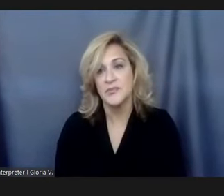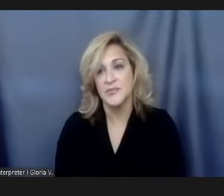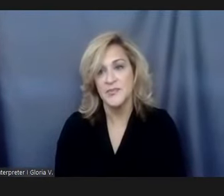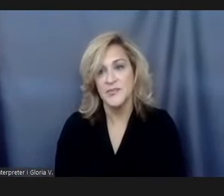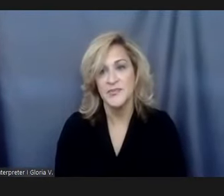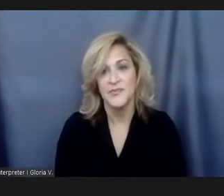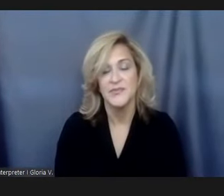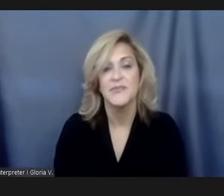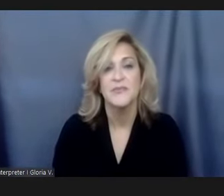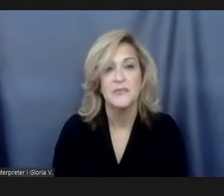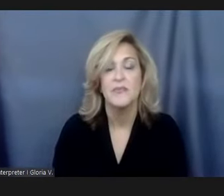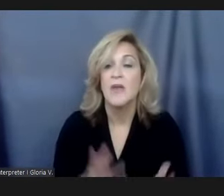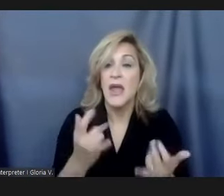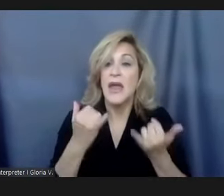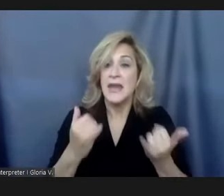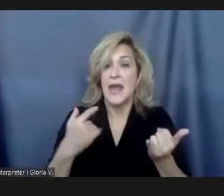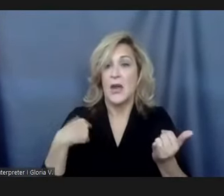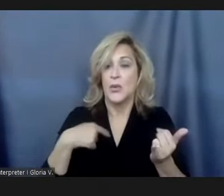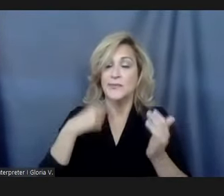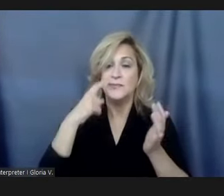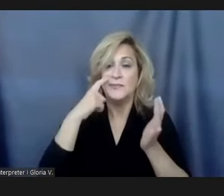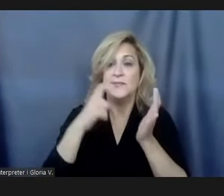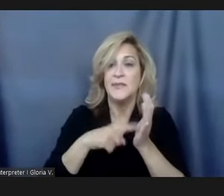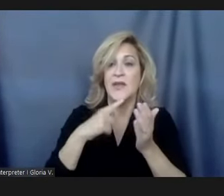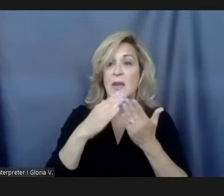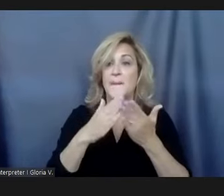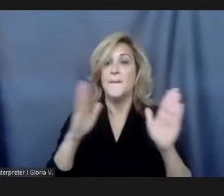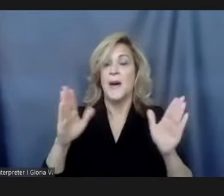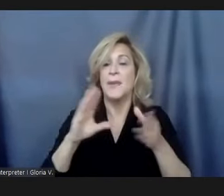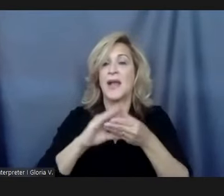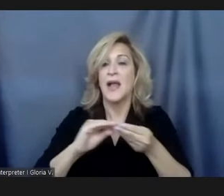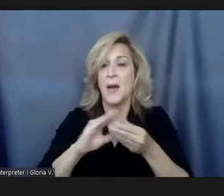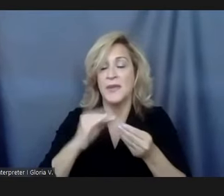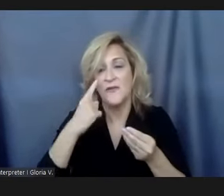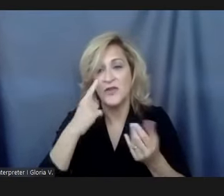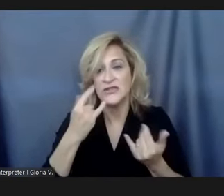We will now move to the public comment portion of today's webinar.